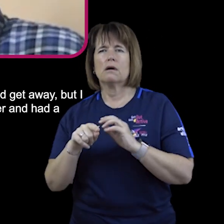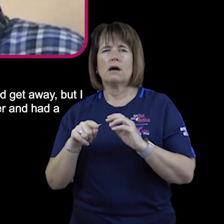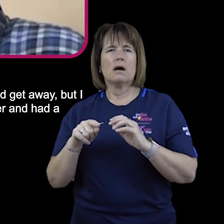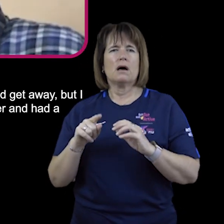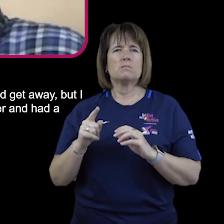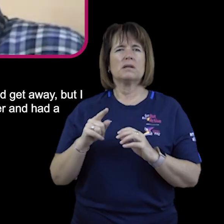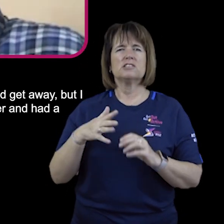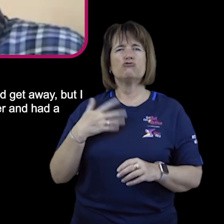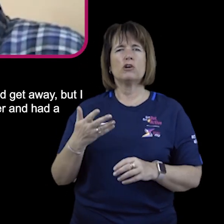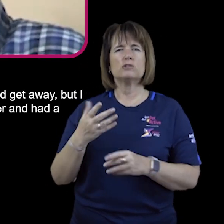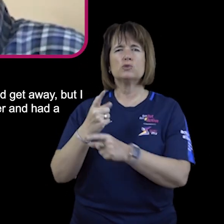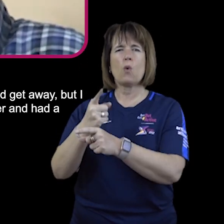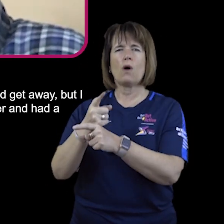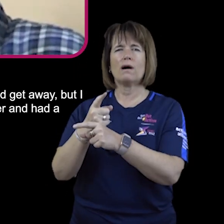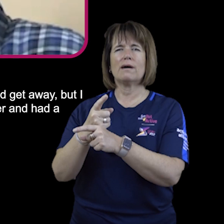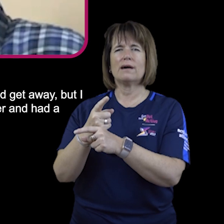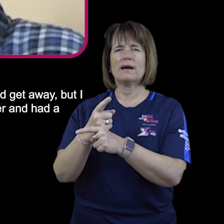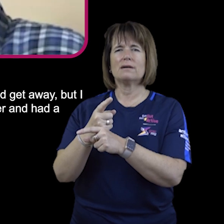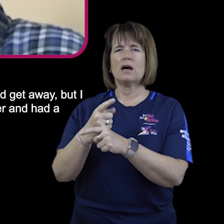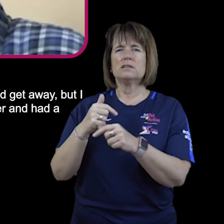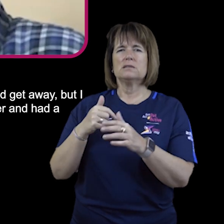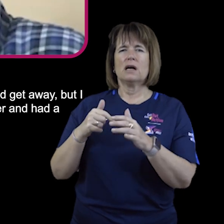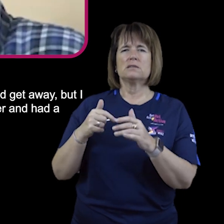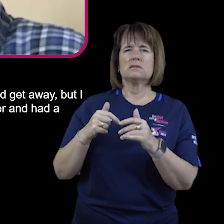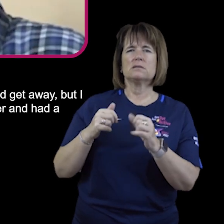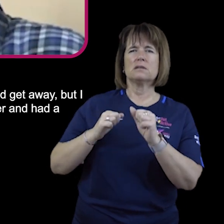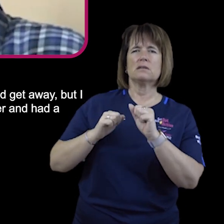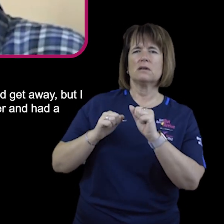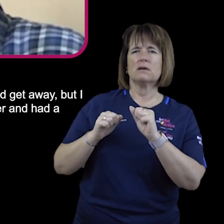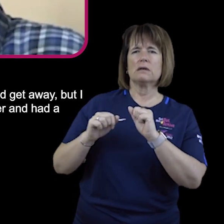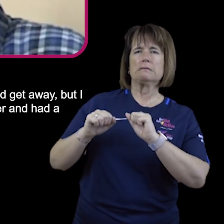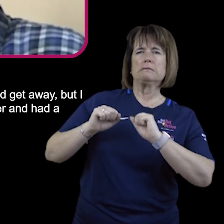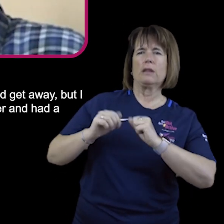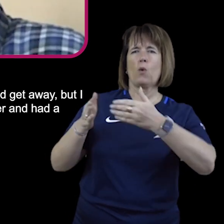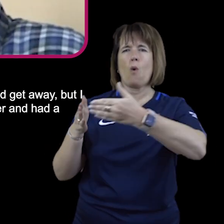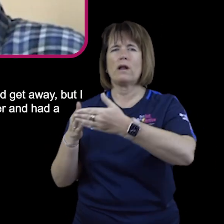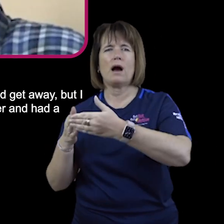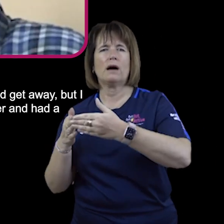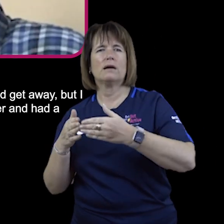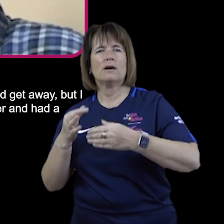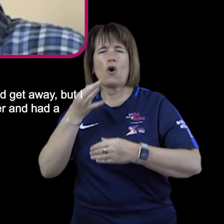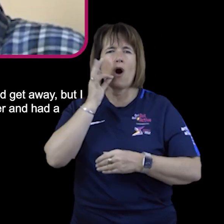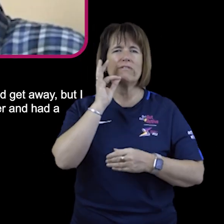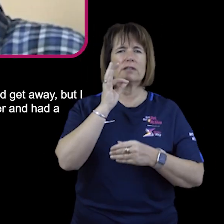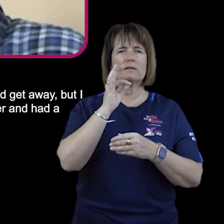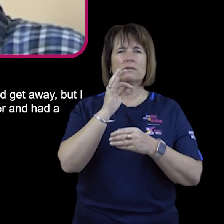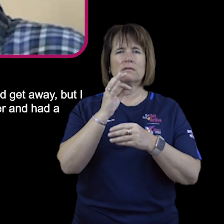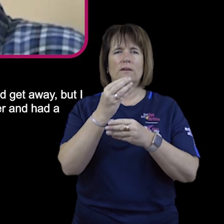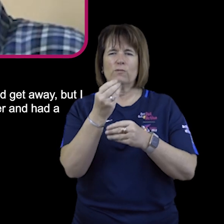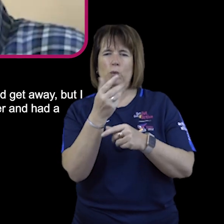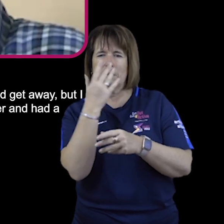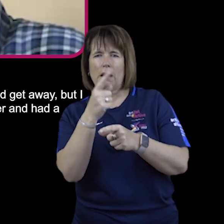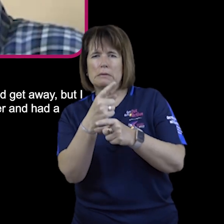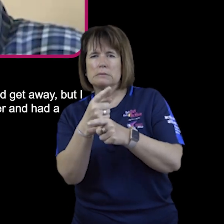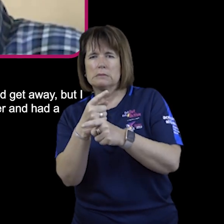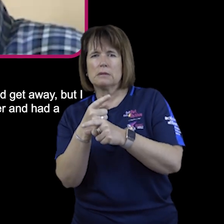want to talk to people. I want to get out of the house and get away. But I didn't really want to talk to people at all. And